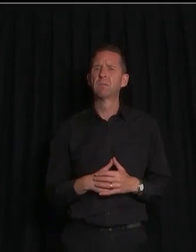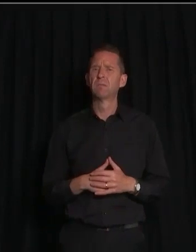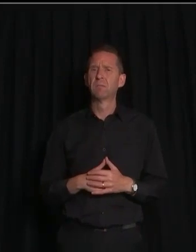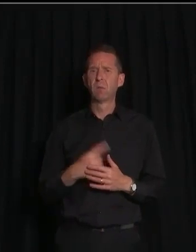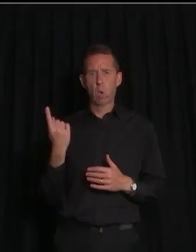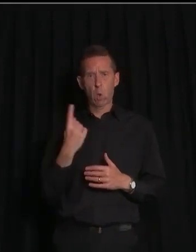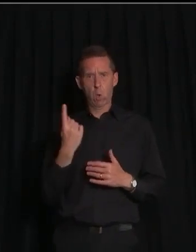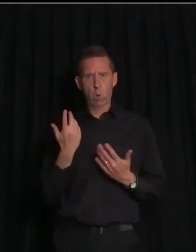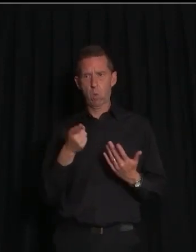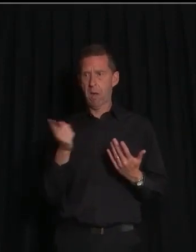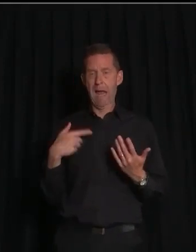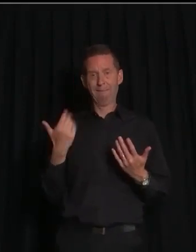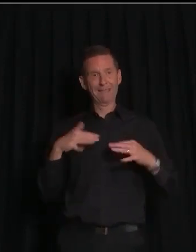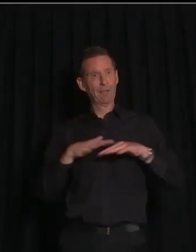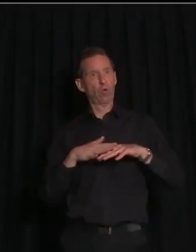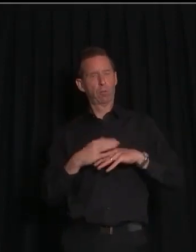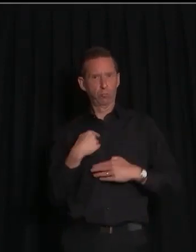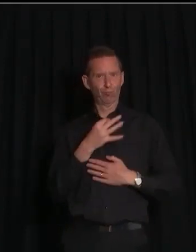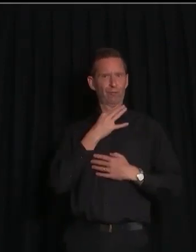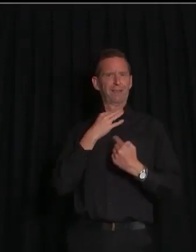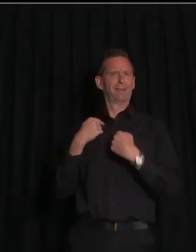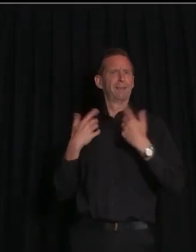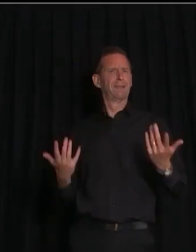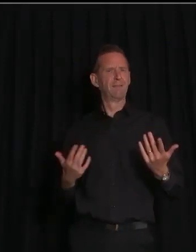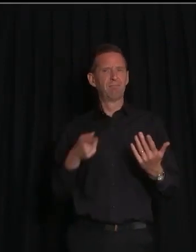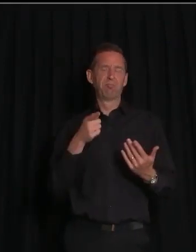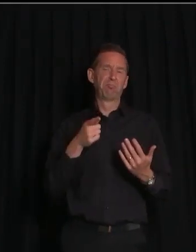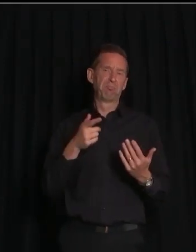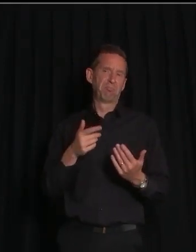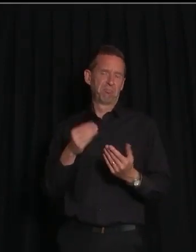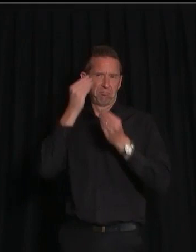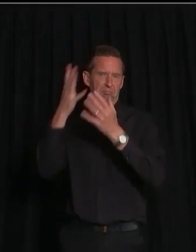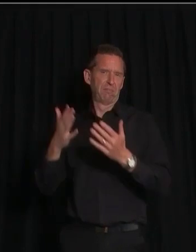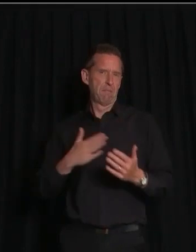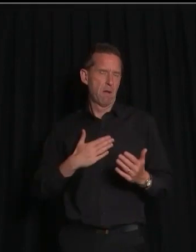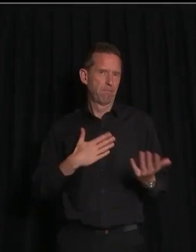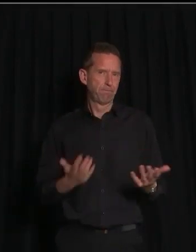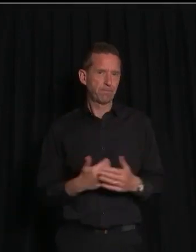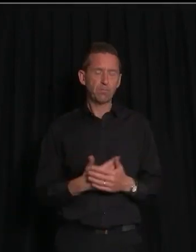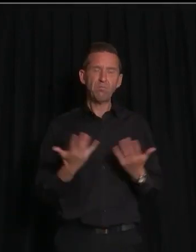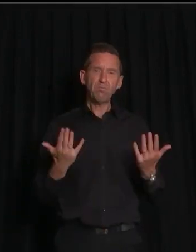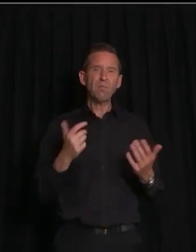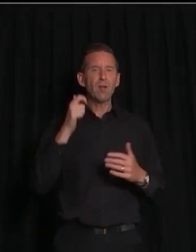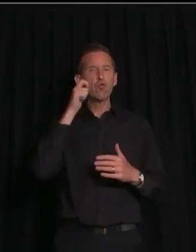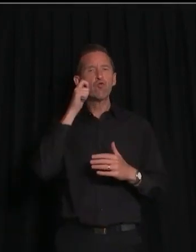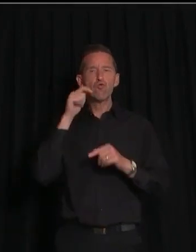that's got intersectionalities. But that's where mine sit. In particular with racism.